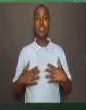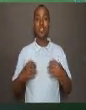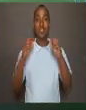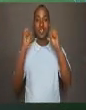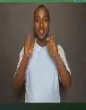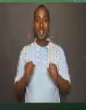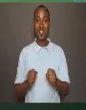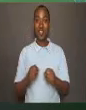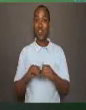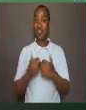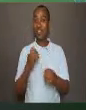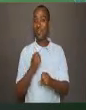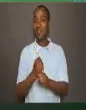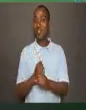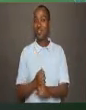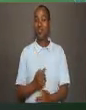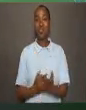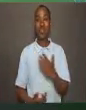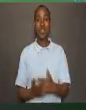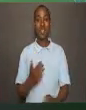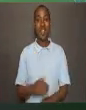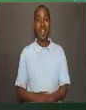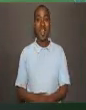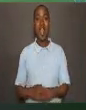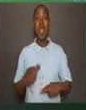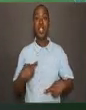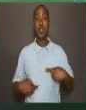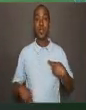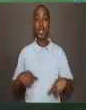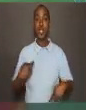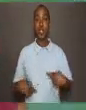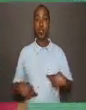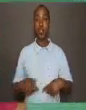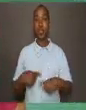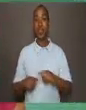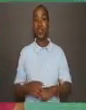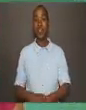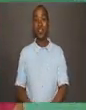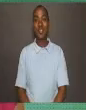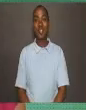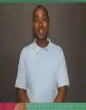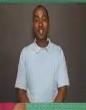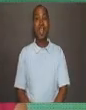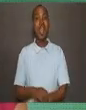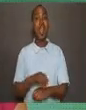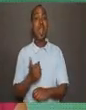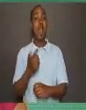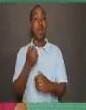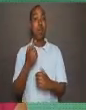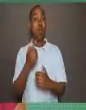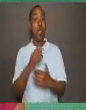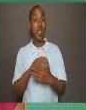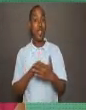structures function to enable respiration. We studied the